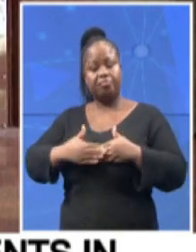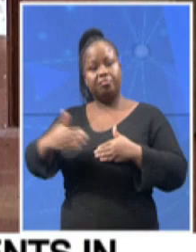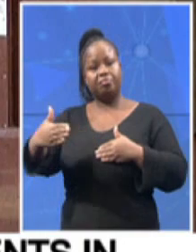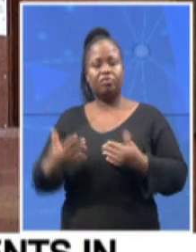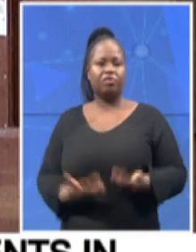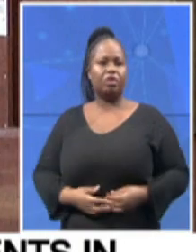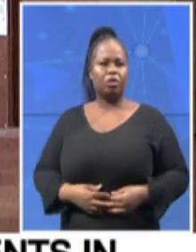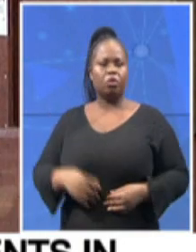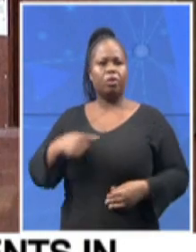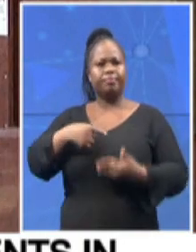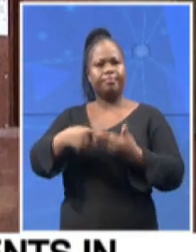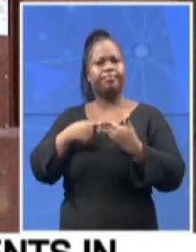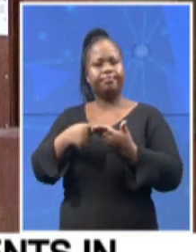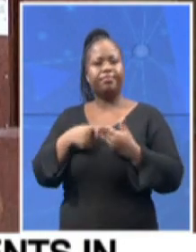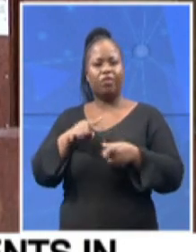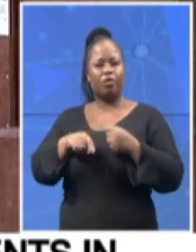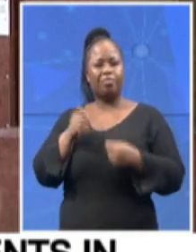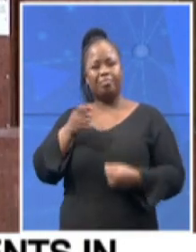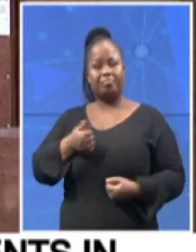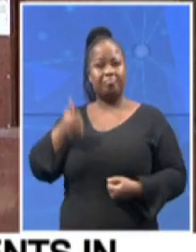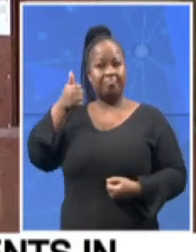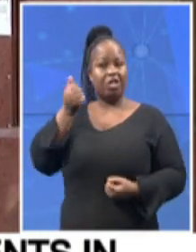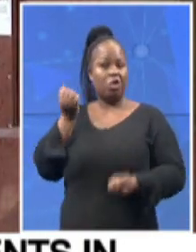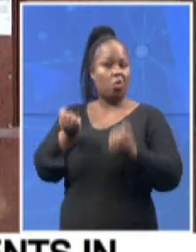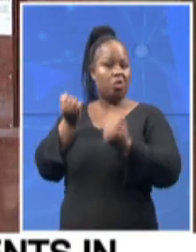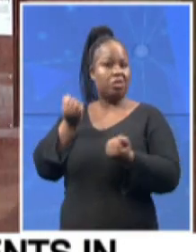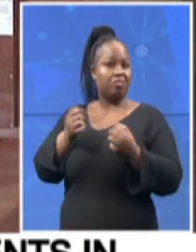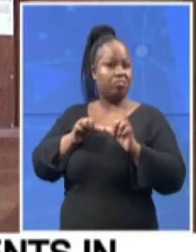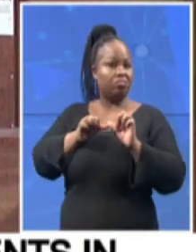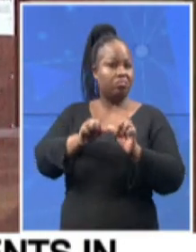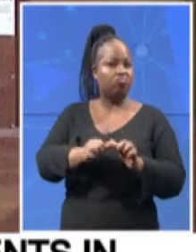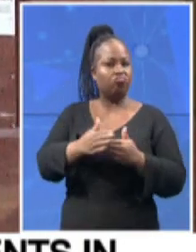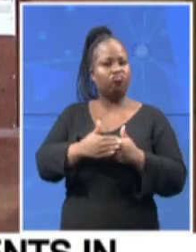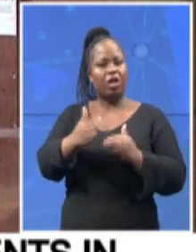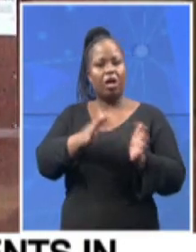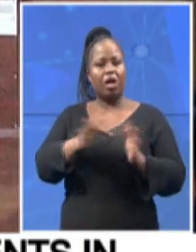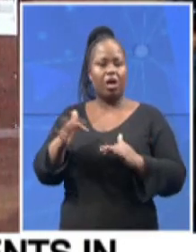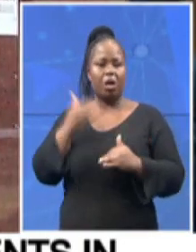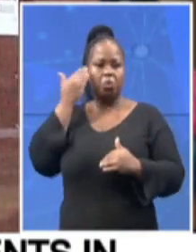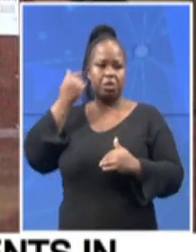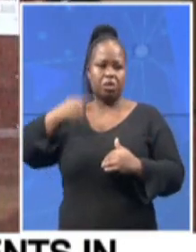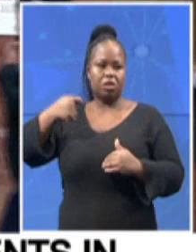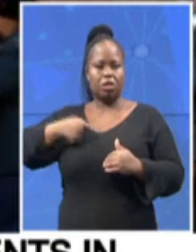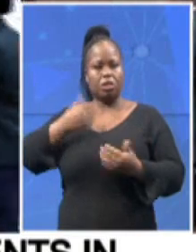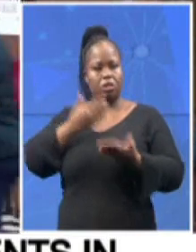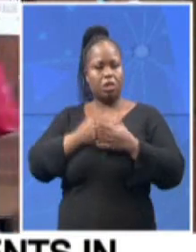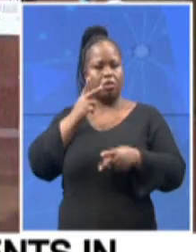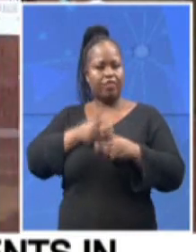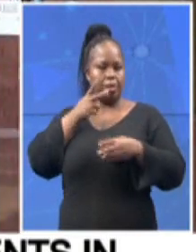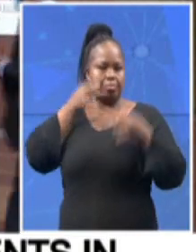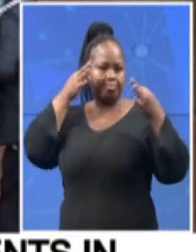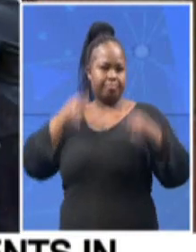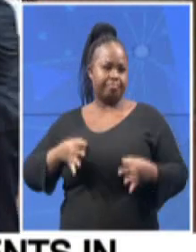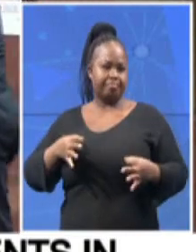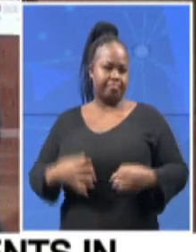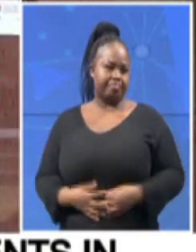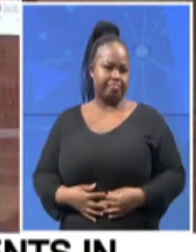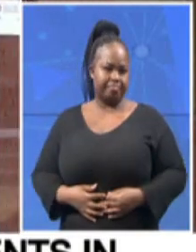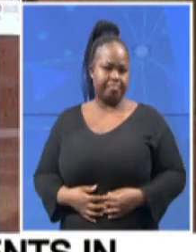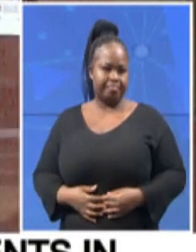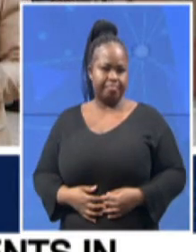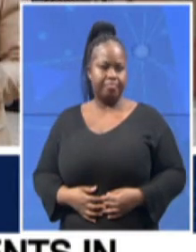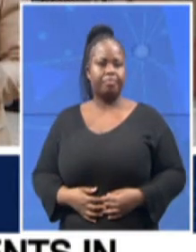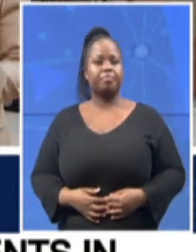the deliberations by the state as to whether there will be a way forward and the judge to actually give us the sentencing or the judgment, that